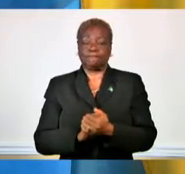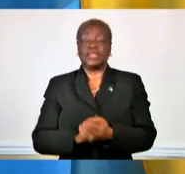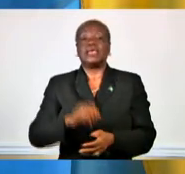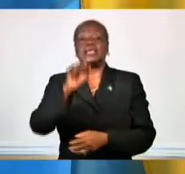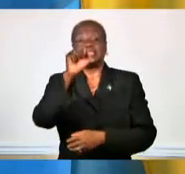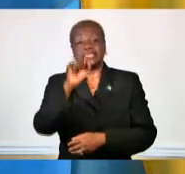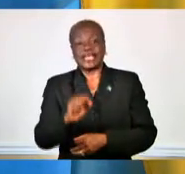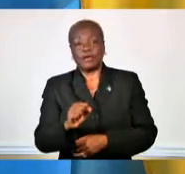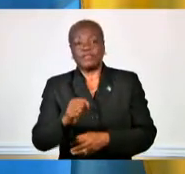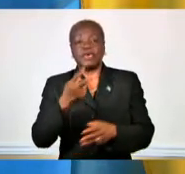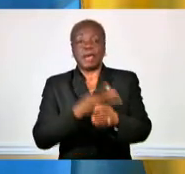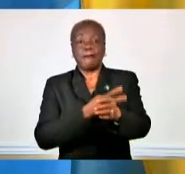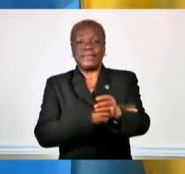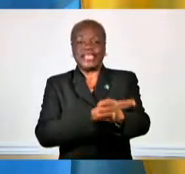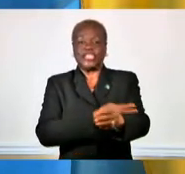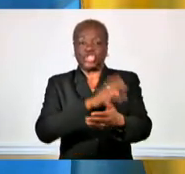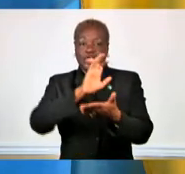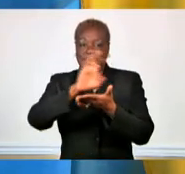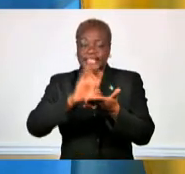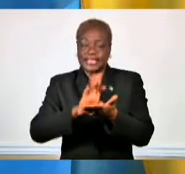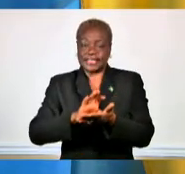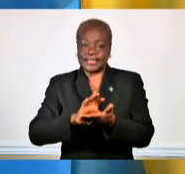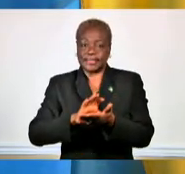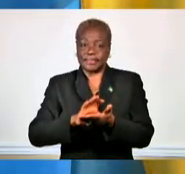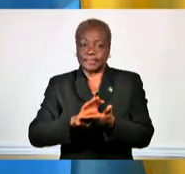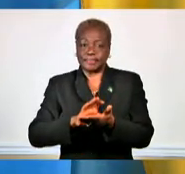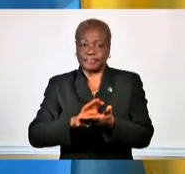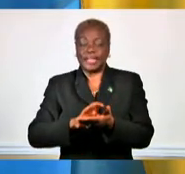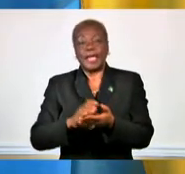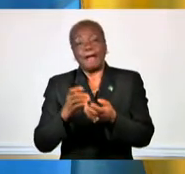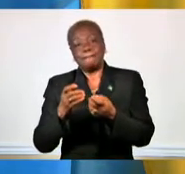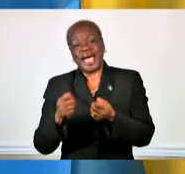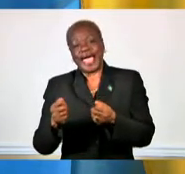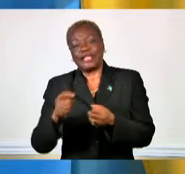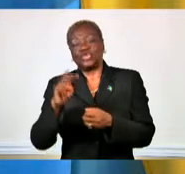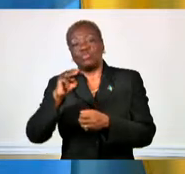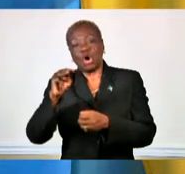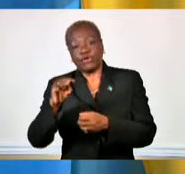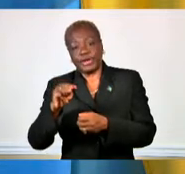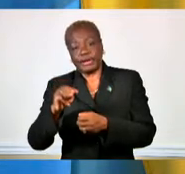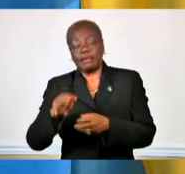South Beach Center, mild to moderate presentation;